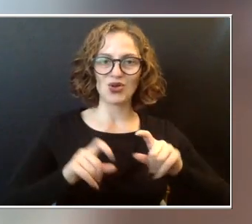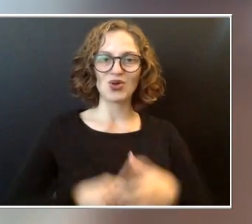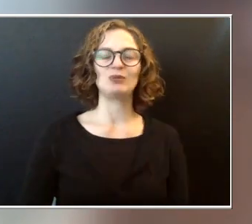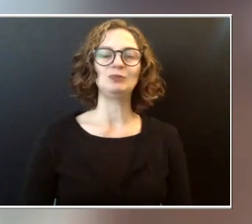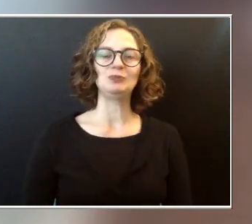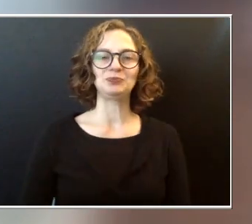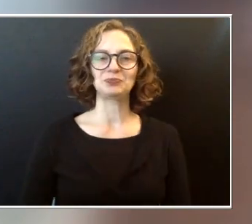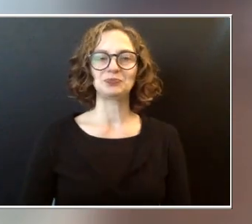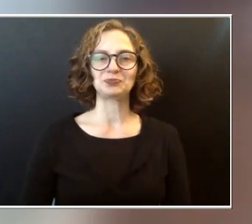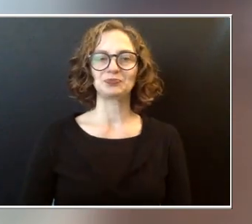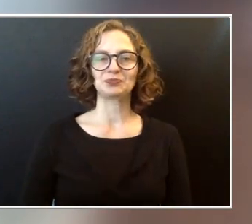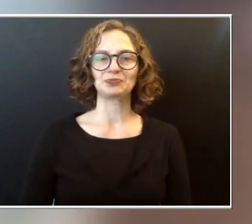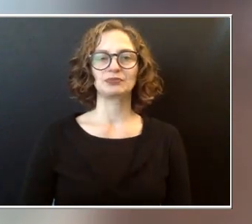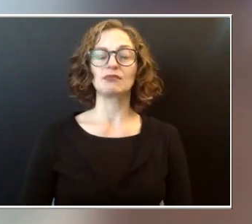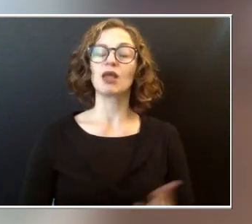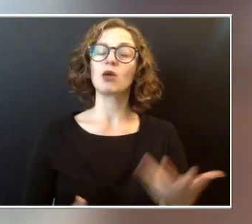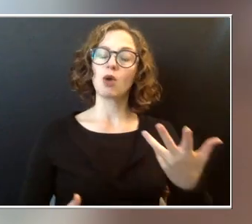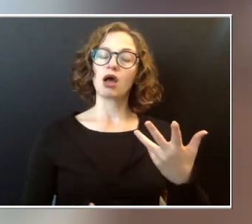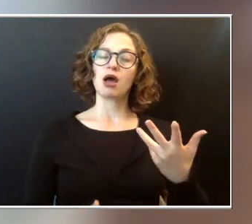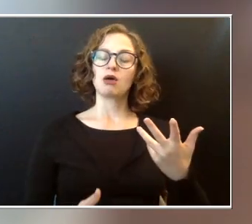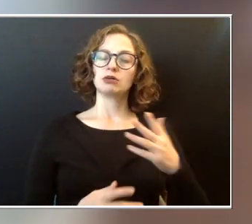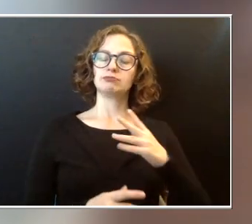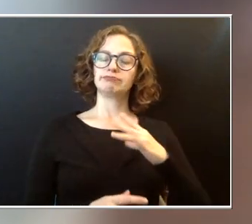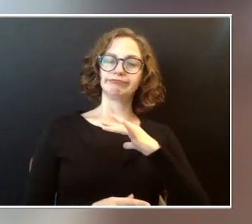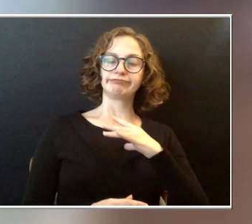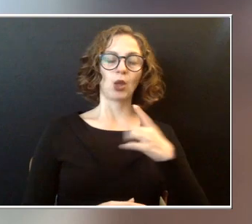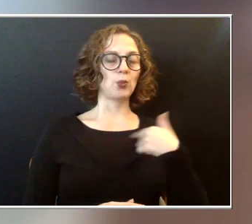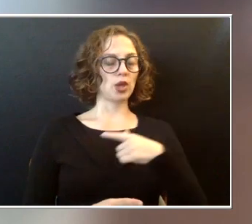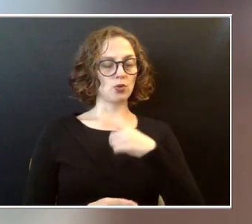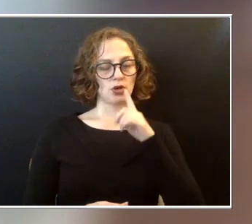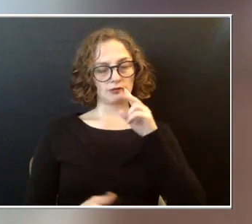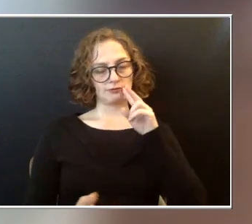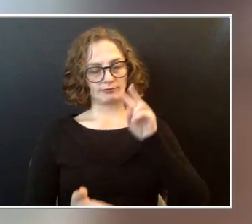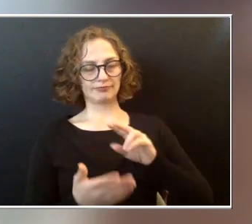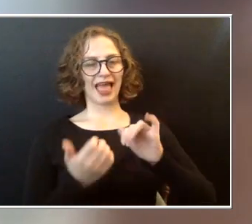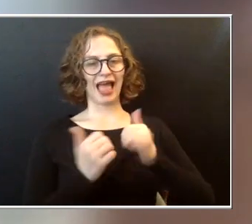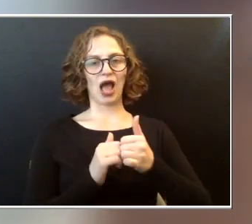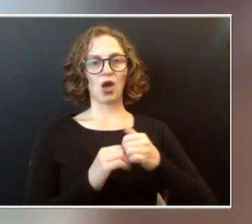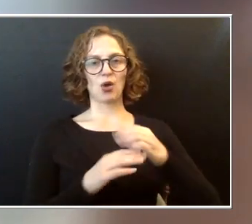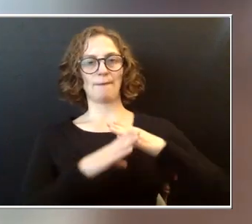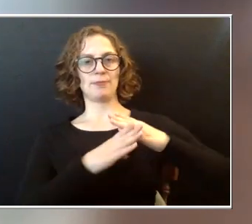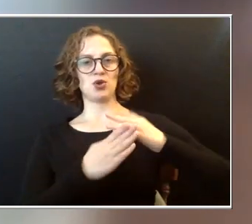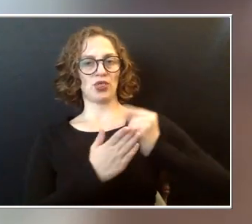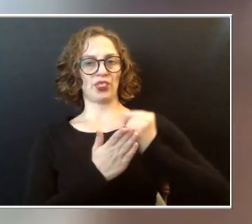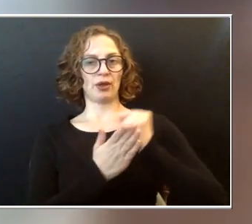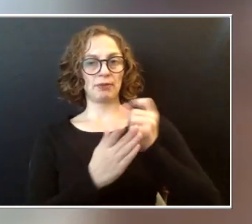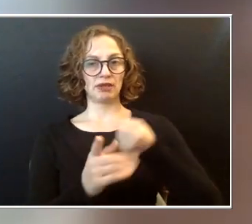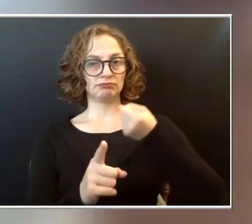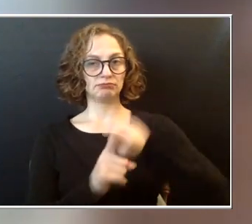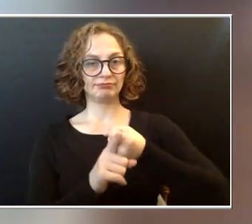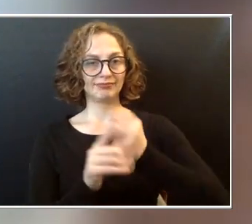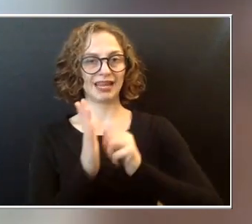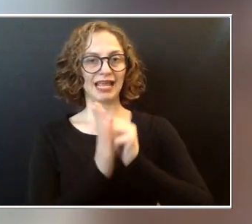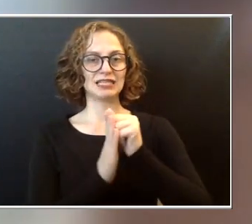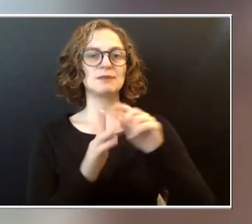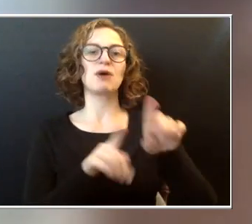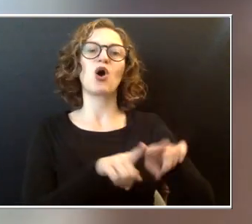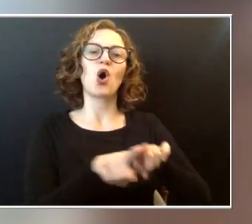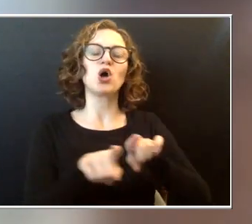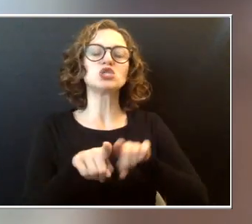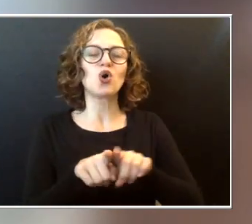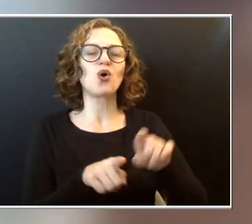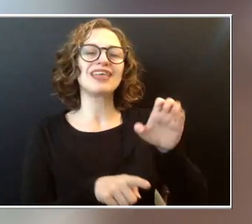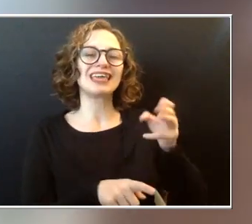at the impact of immunotherapy, but we were also looking at a chemotherapy regimen that is less cumbersome